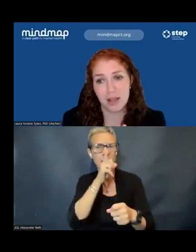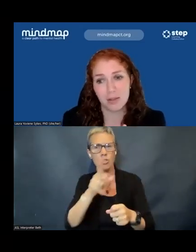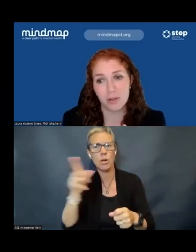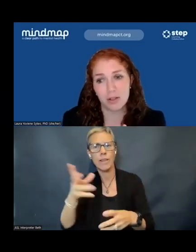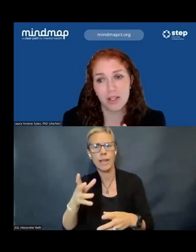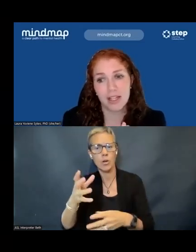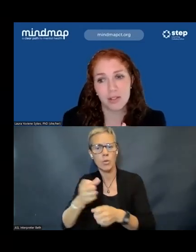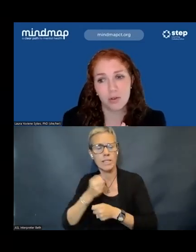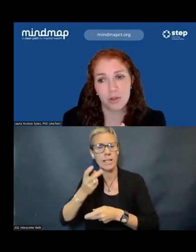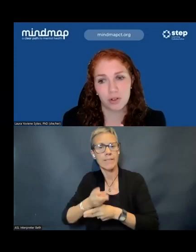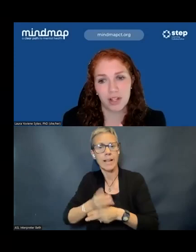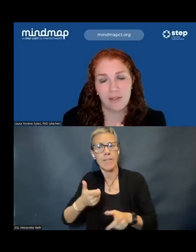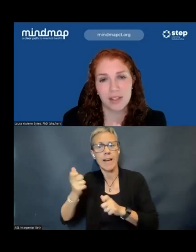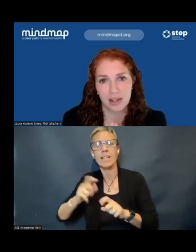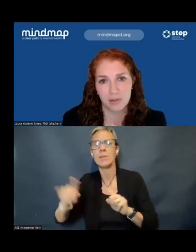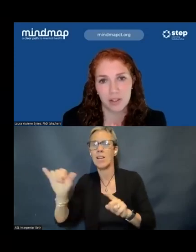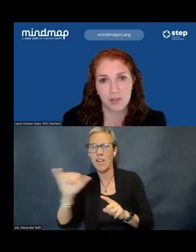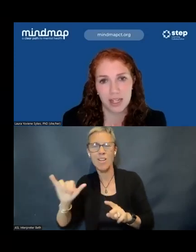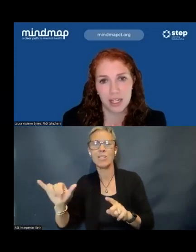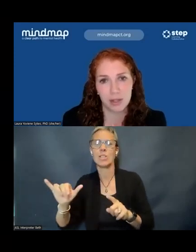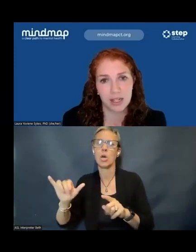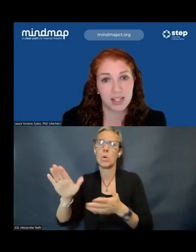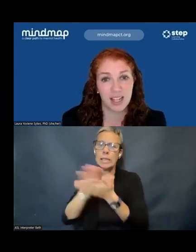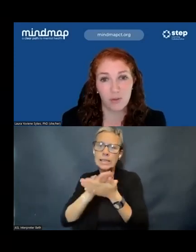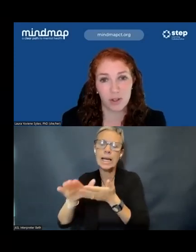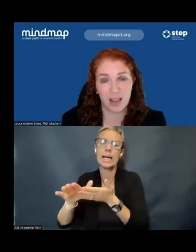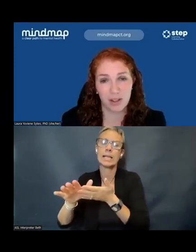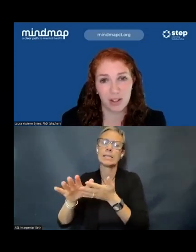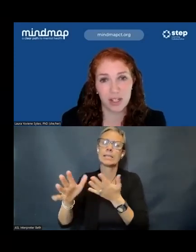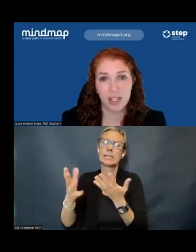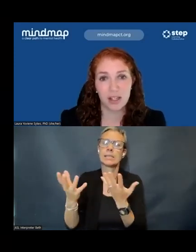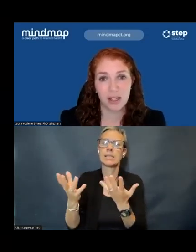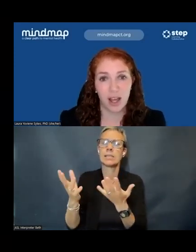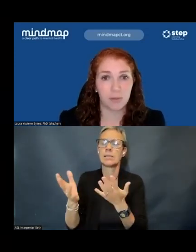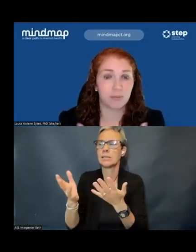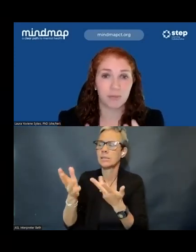as possible. It's so crucial to have this kind of soft engagement to help folks have a good